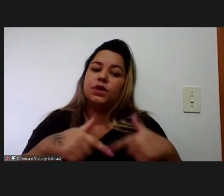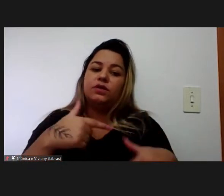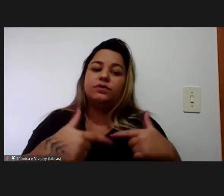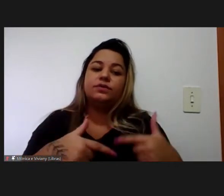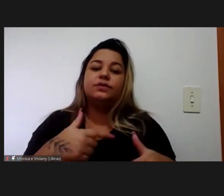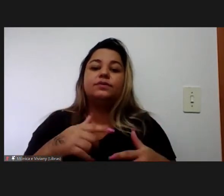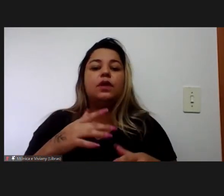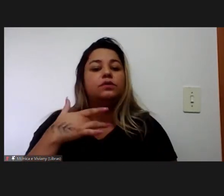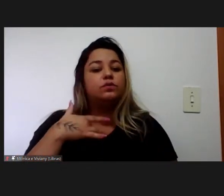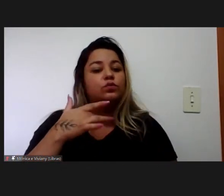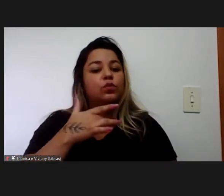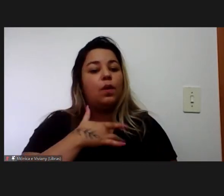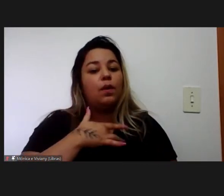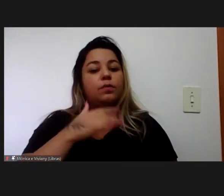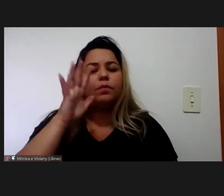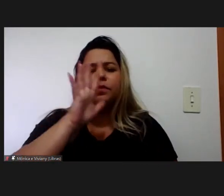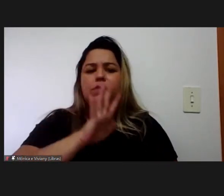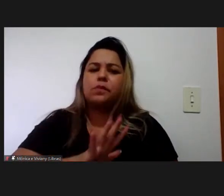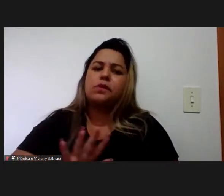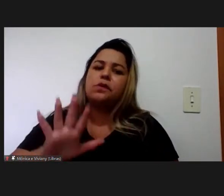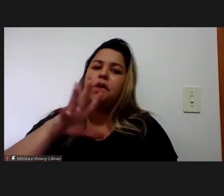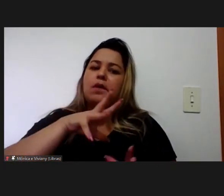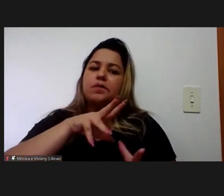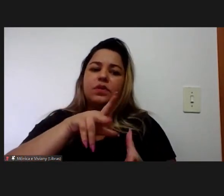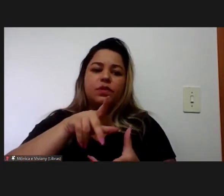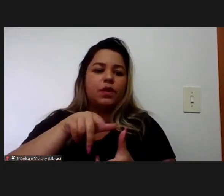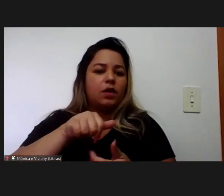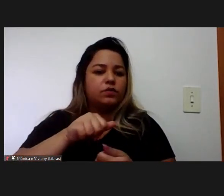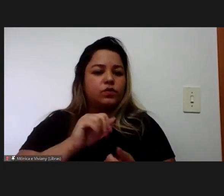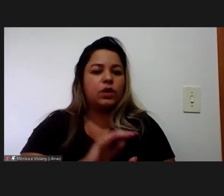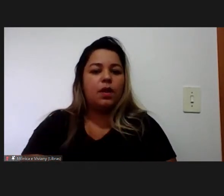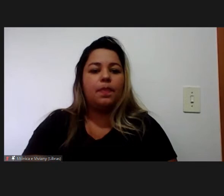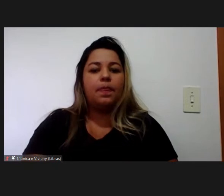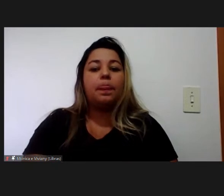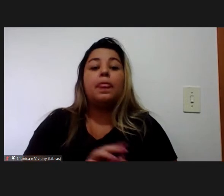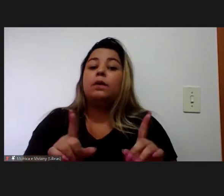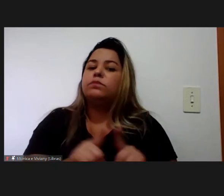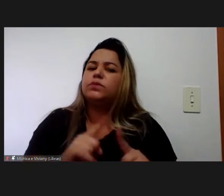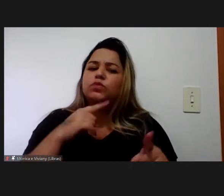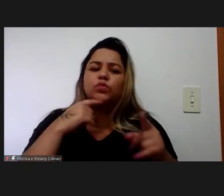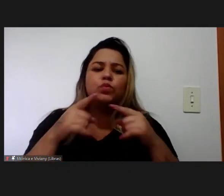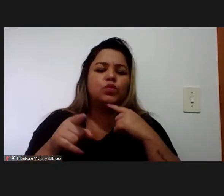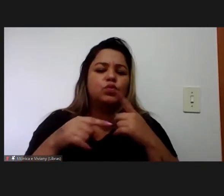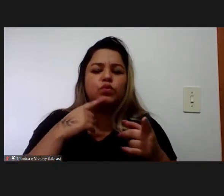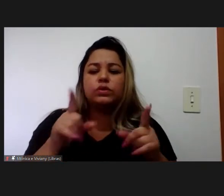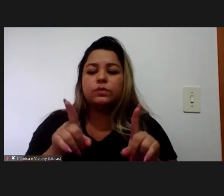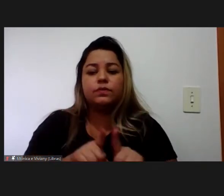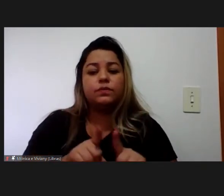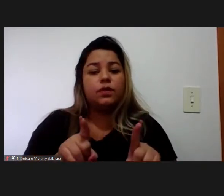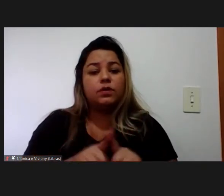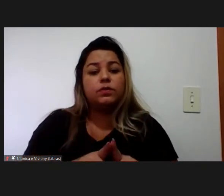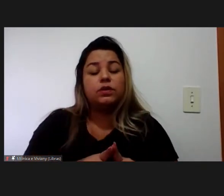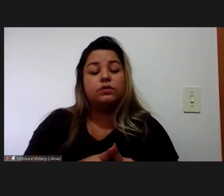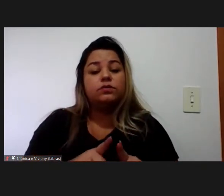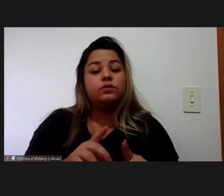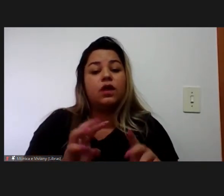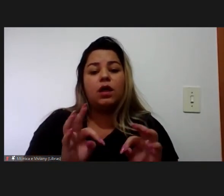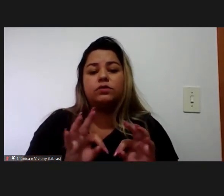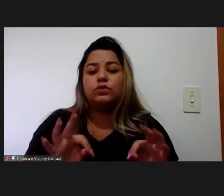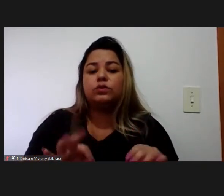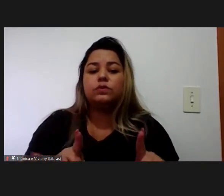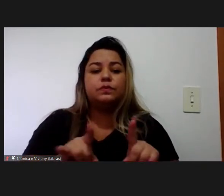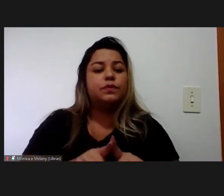the organization of the primary health care in the national scope and international one. Without a doubt, this